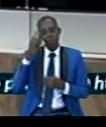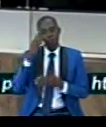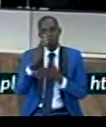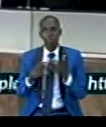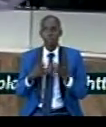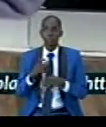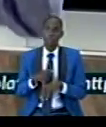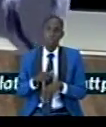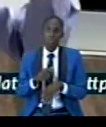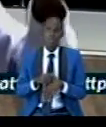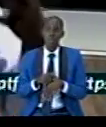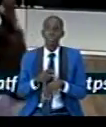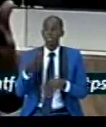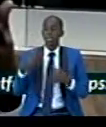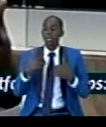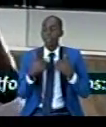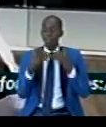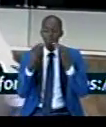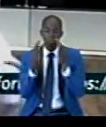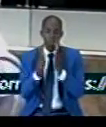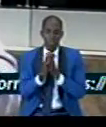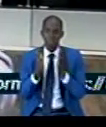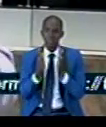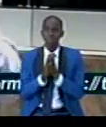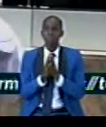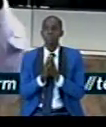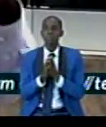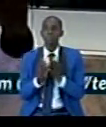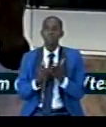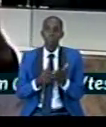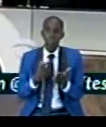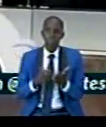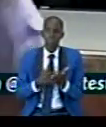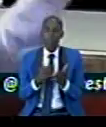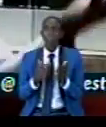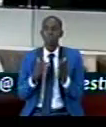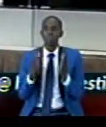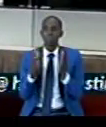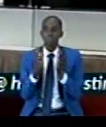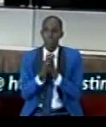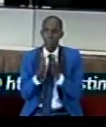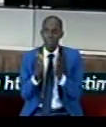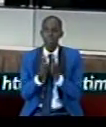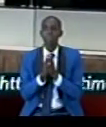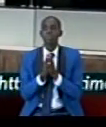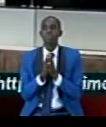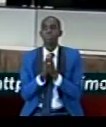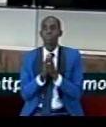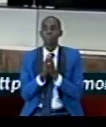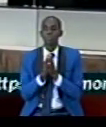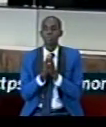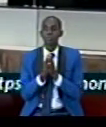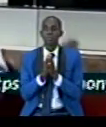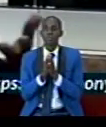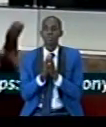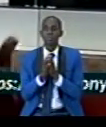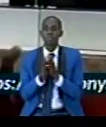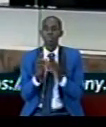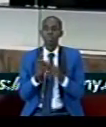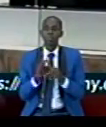Even though I pray, at times I do pray and I cast those demons out. But before you